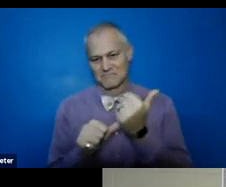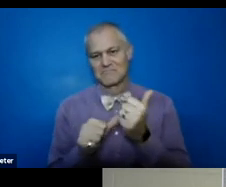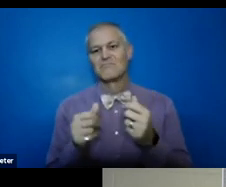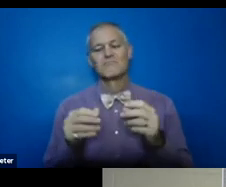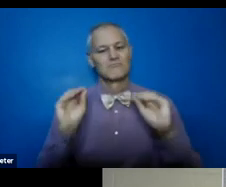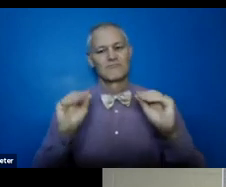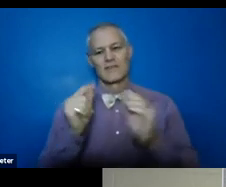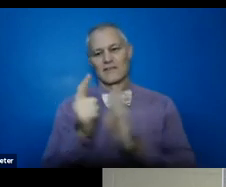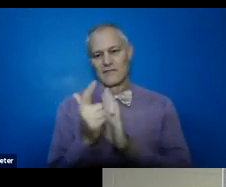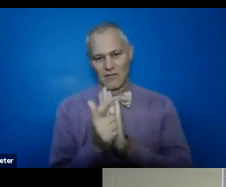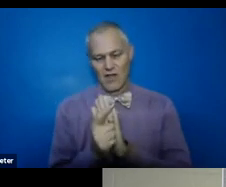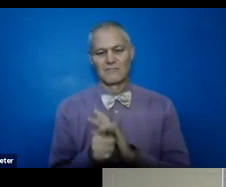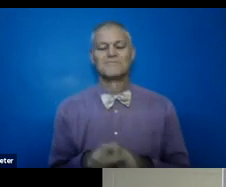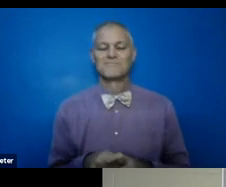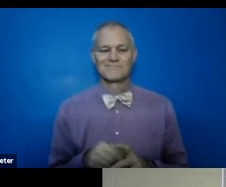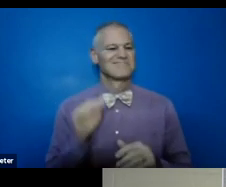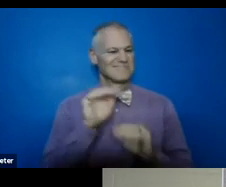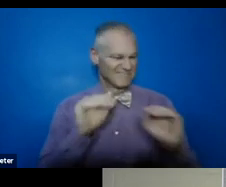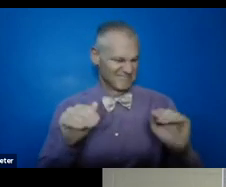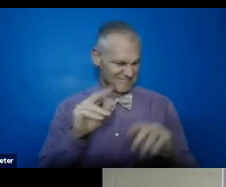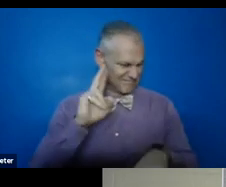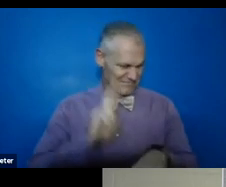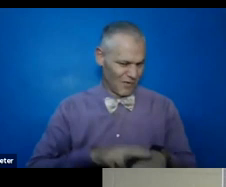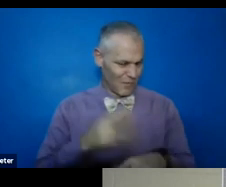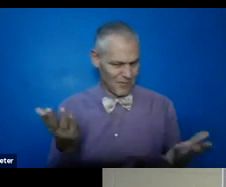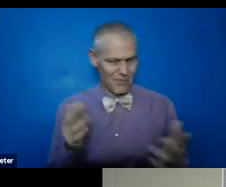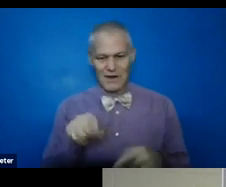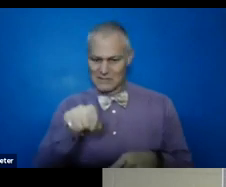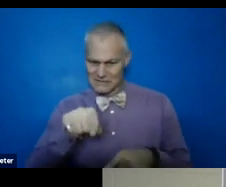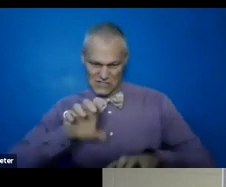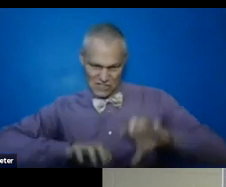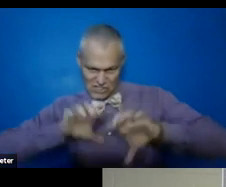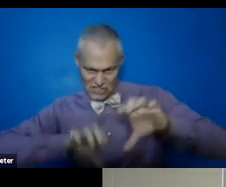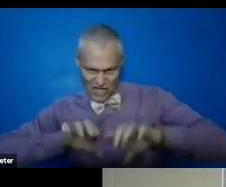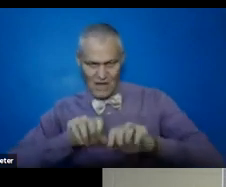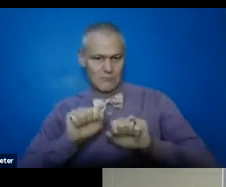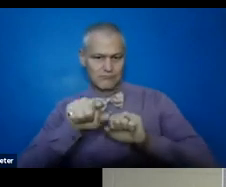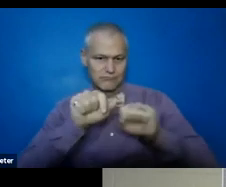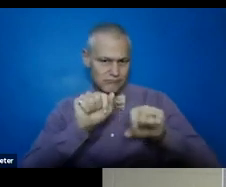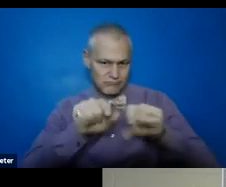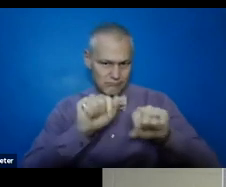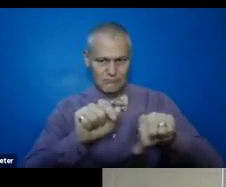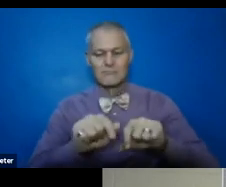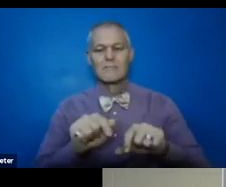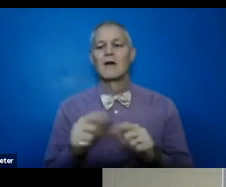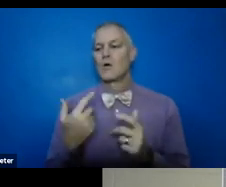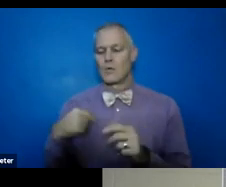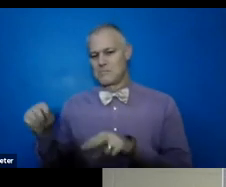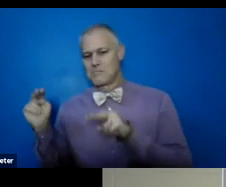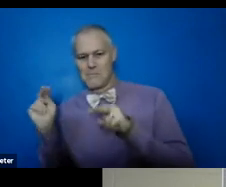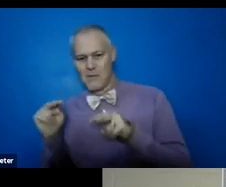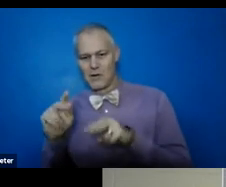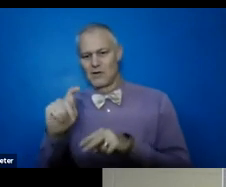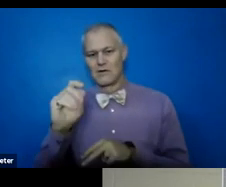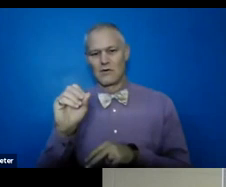just going to remind you of the usual. You will see that you are able to chat with panelists only. Chat is being monitored by Torres, who